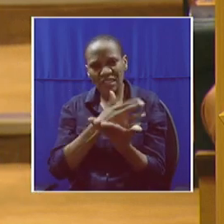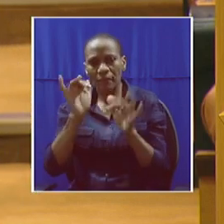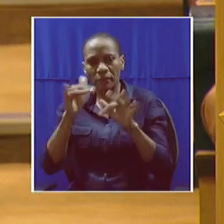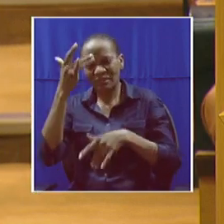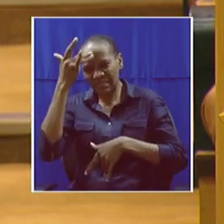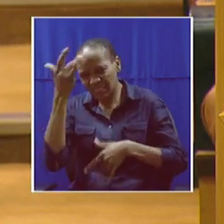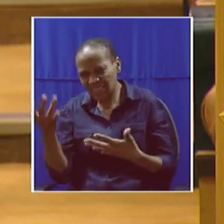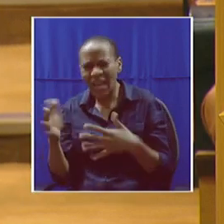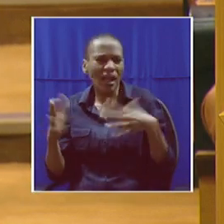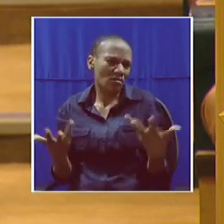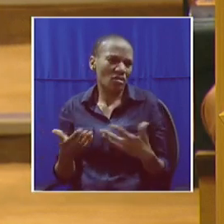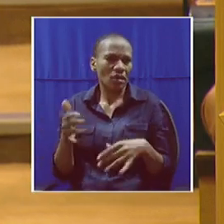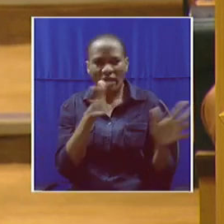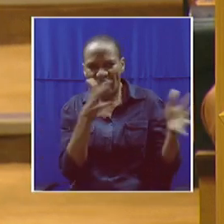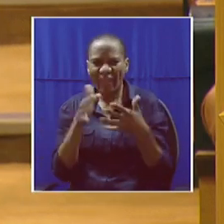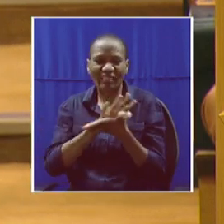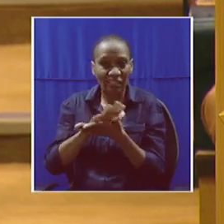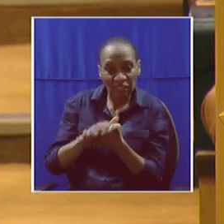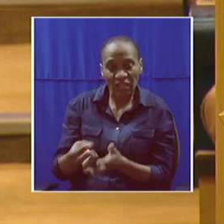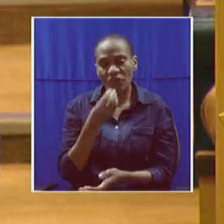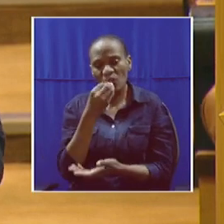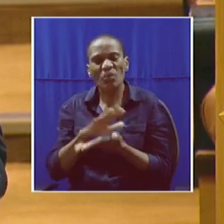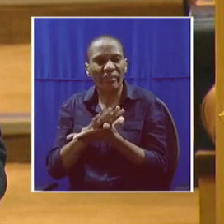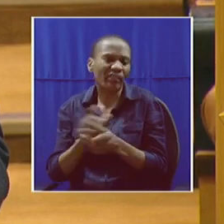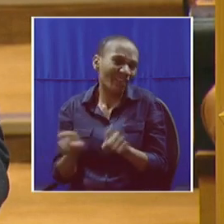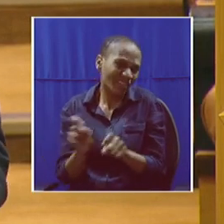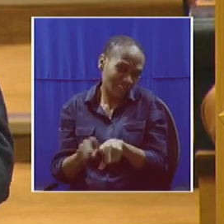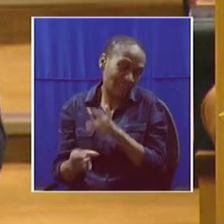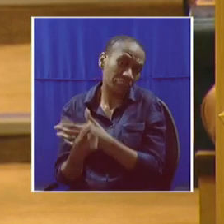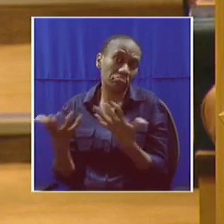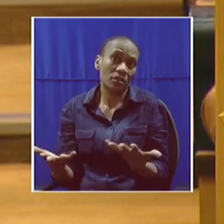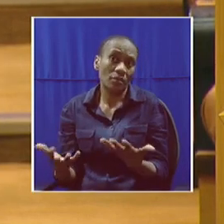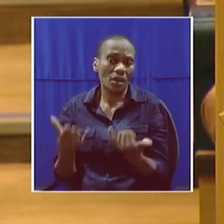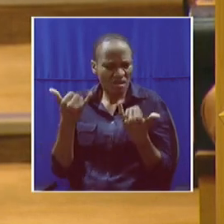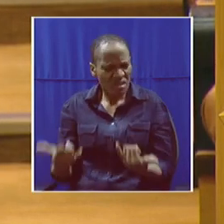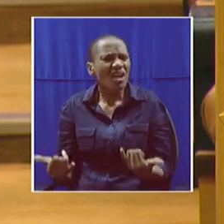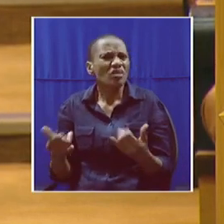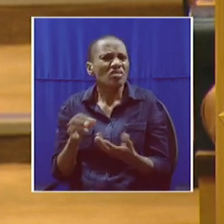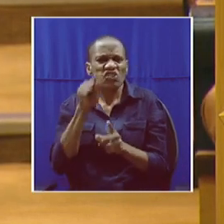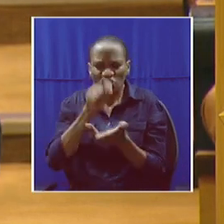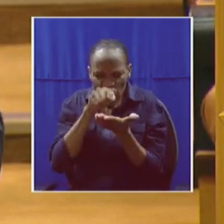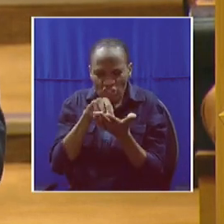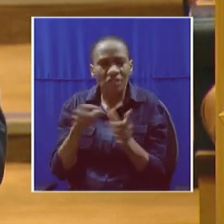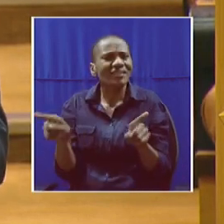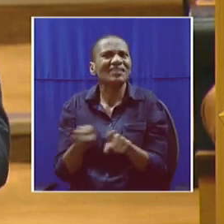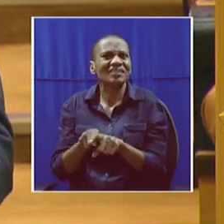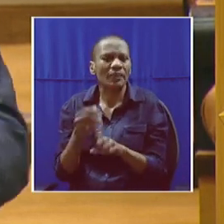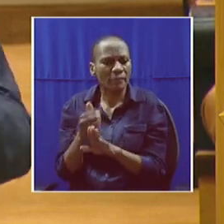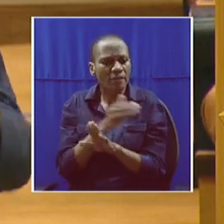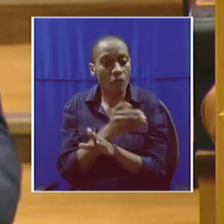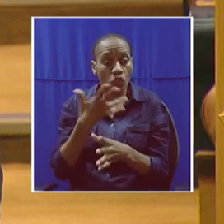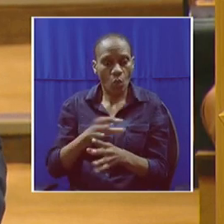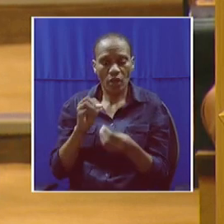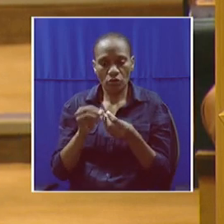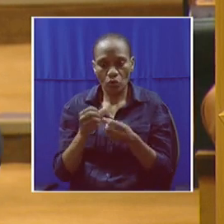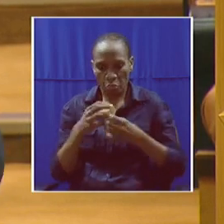air we breathe or the food we eat and nowadays you find producers of food even injecting chicken to make them four times the size so